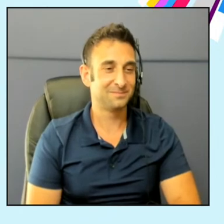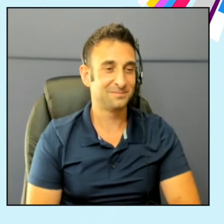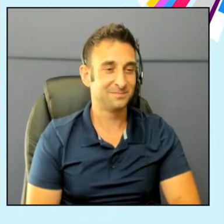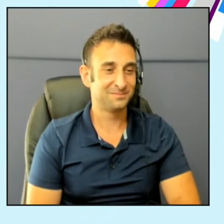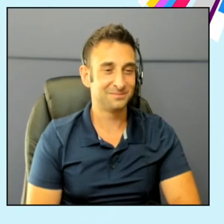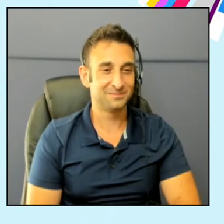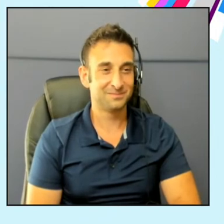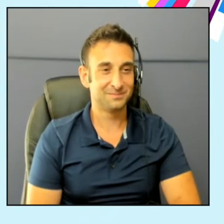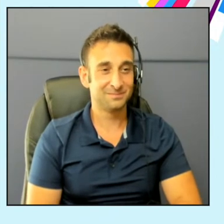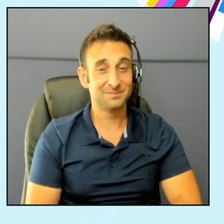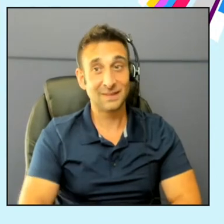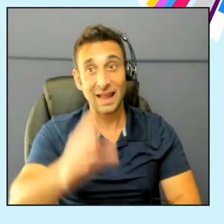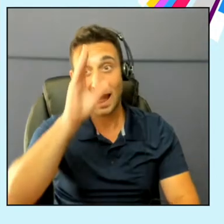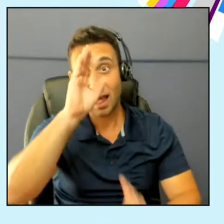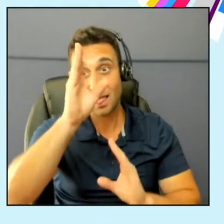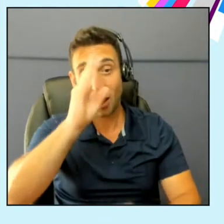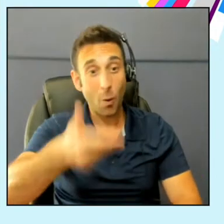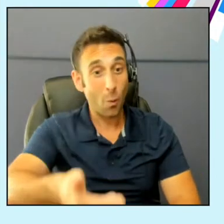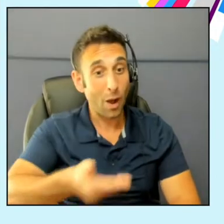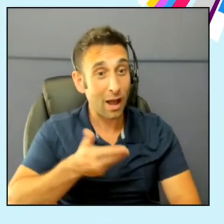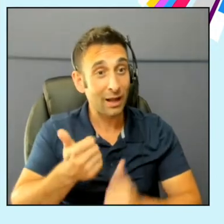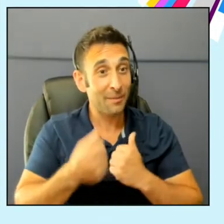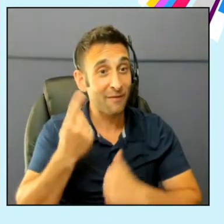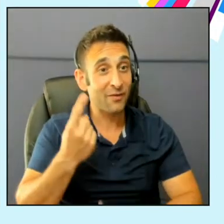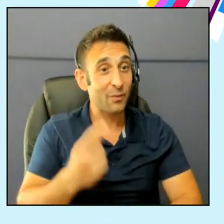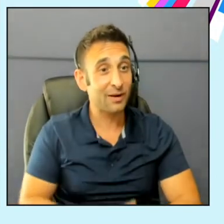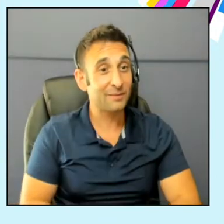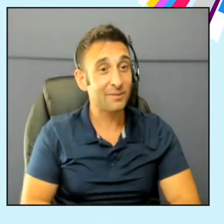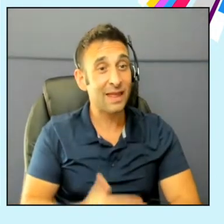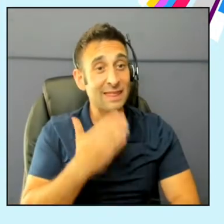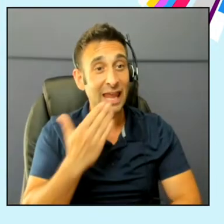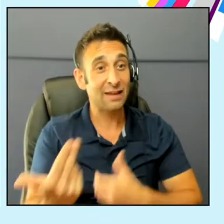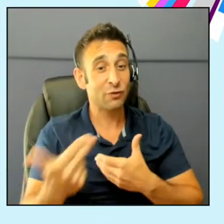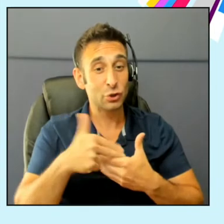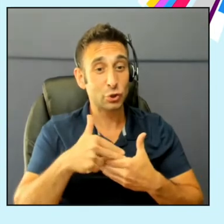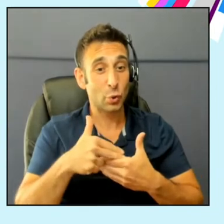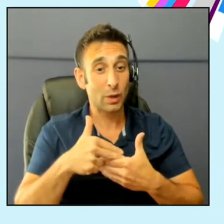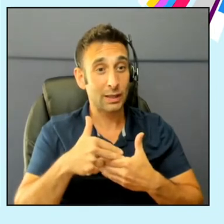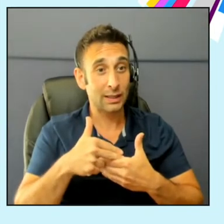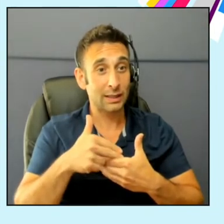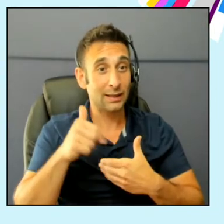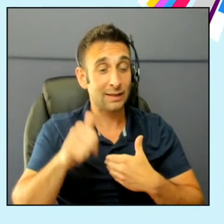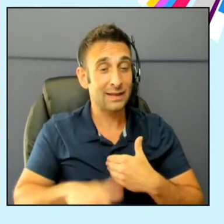Hello and welcome, everybody. Thank you for joining us for this Outtakes episode.